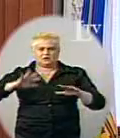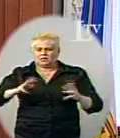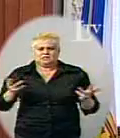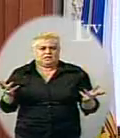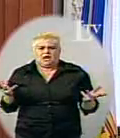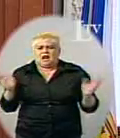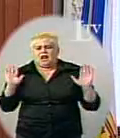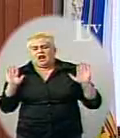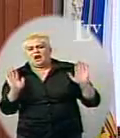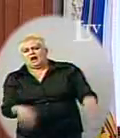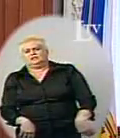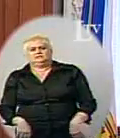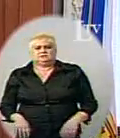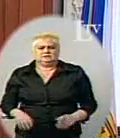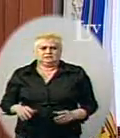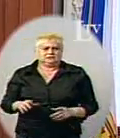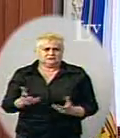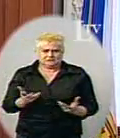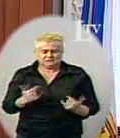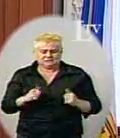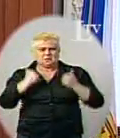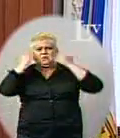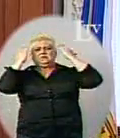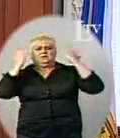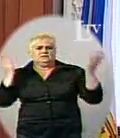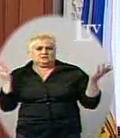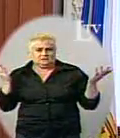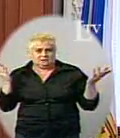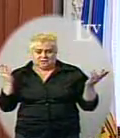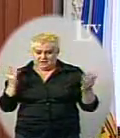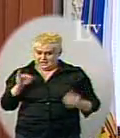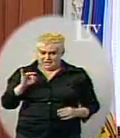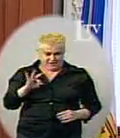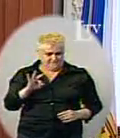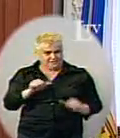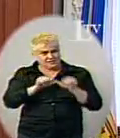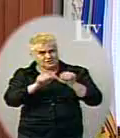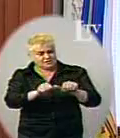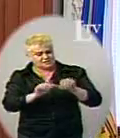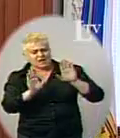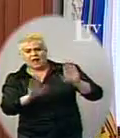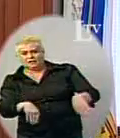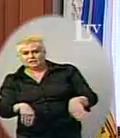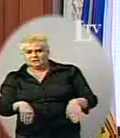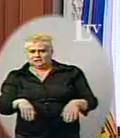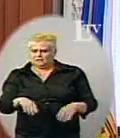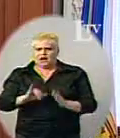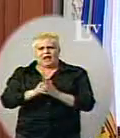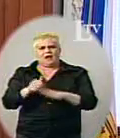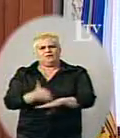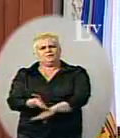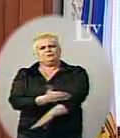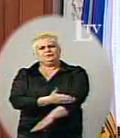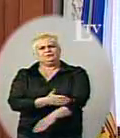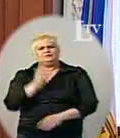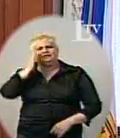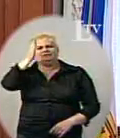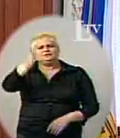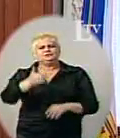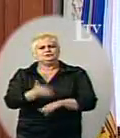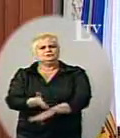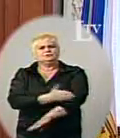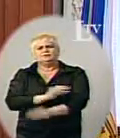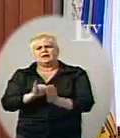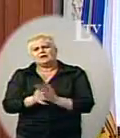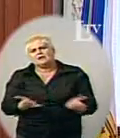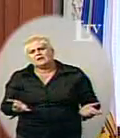trend. Without change, Nova Scotia will not have a better future. My government is